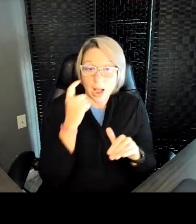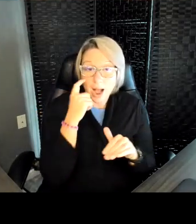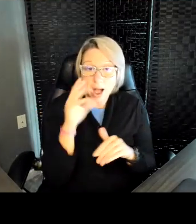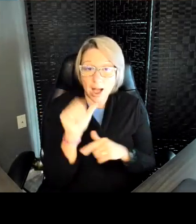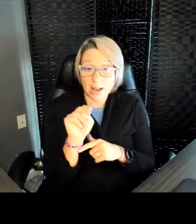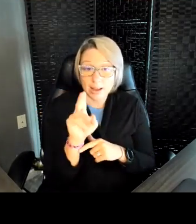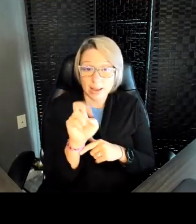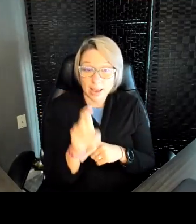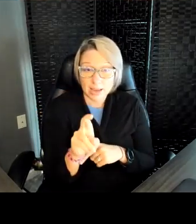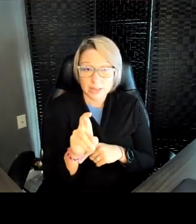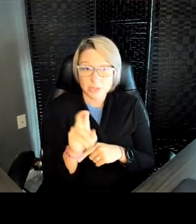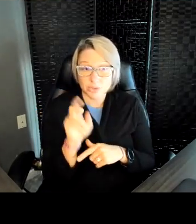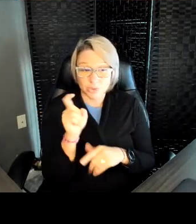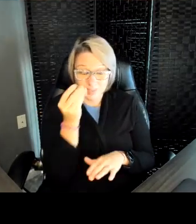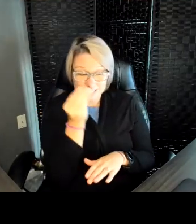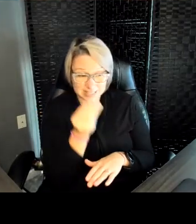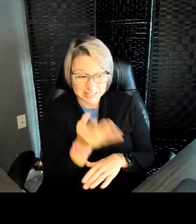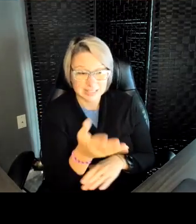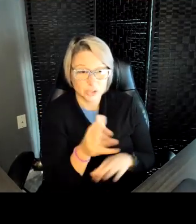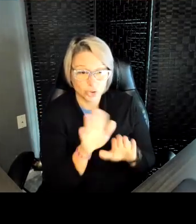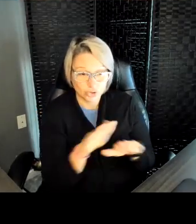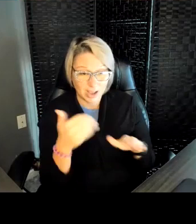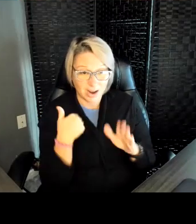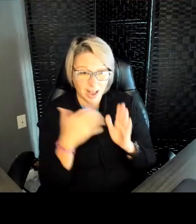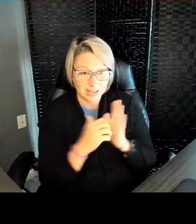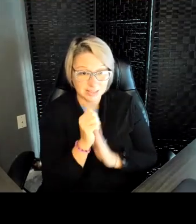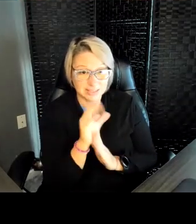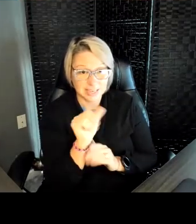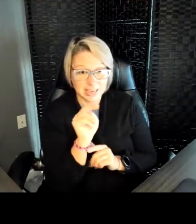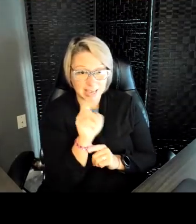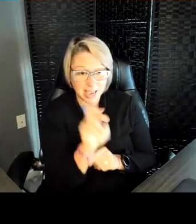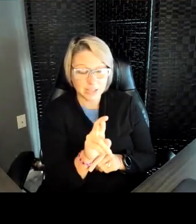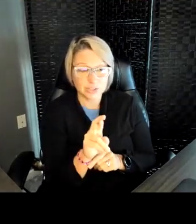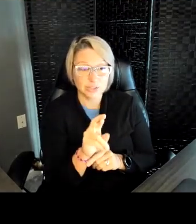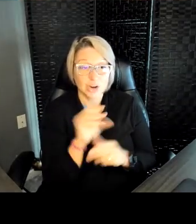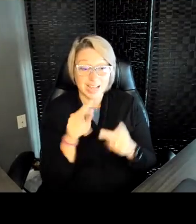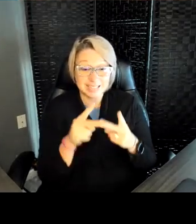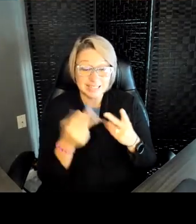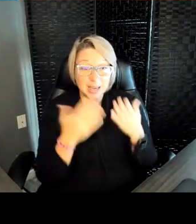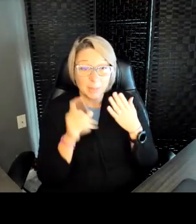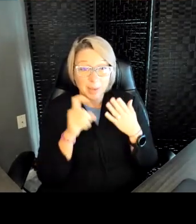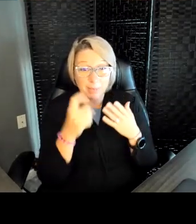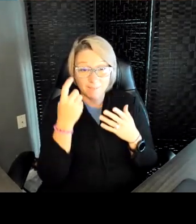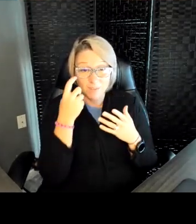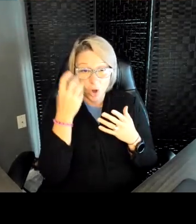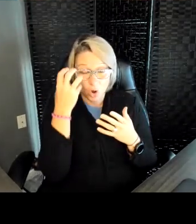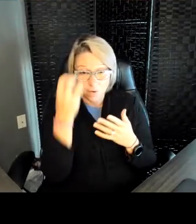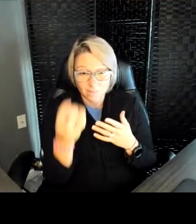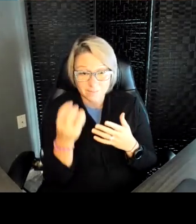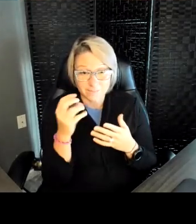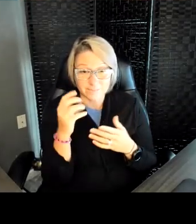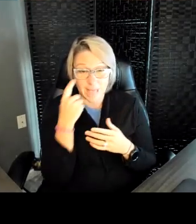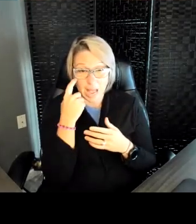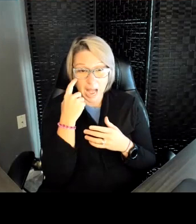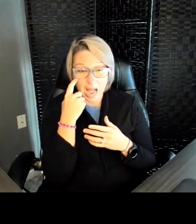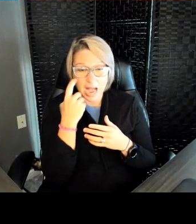have to tell them that their child has cancer. And secondly, that you may have to remove an eye. And both of those things, that